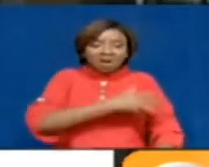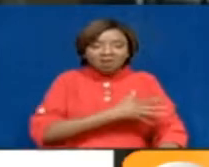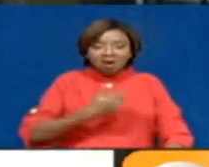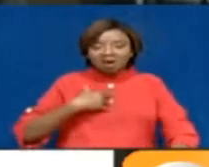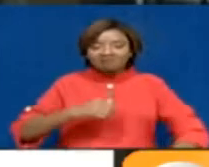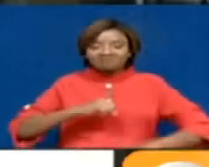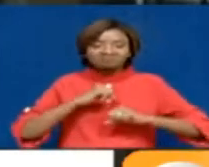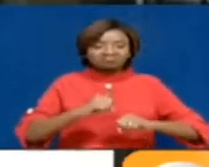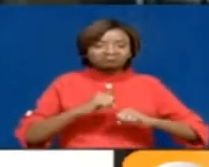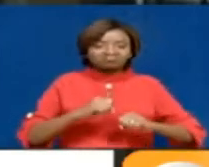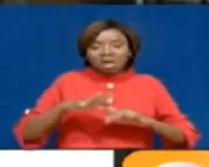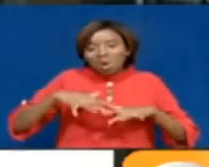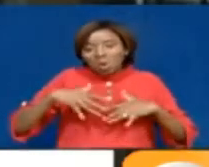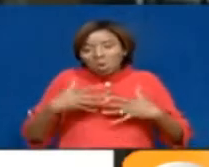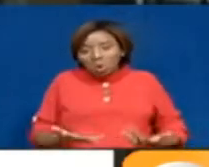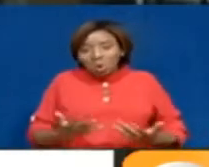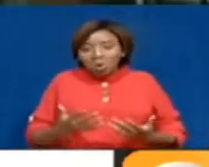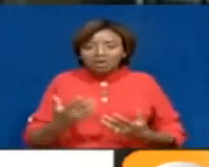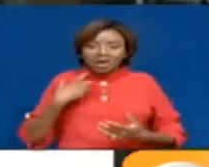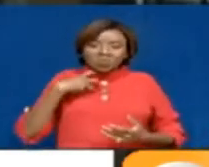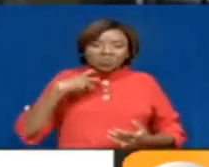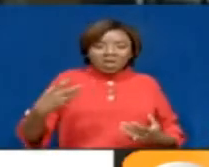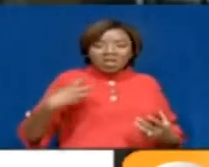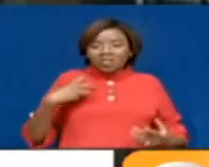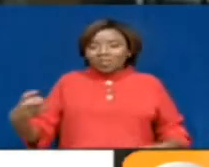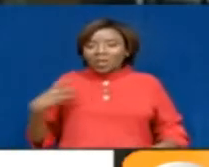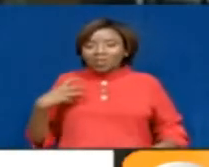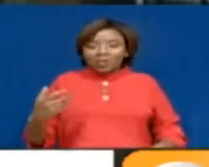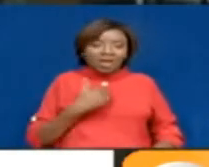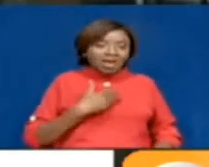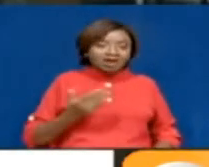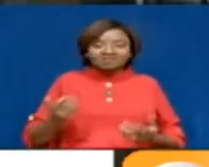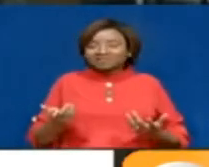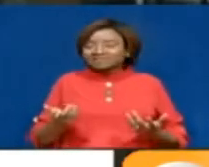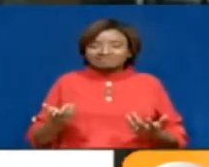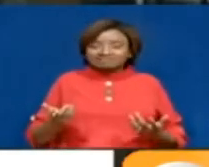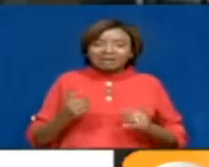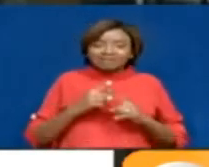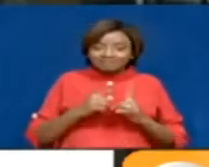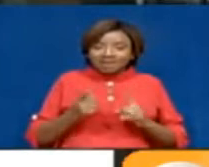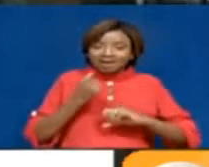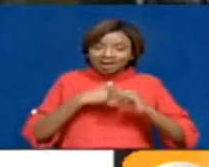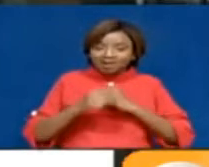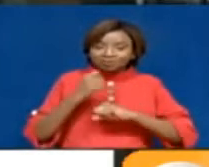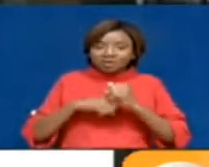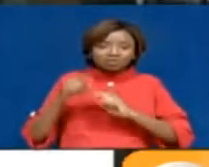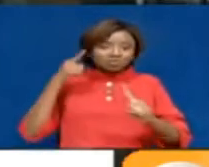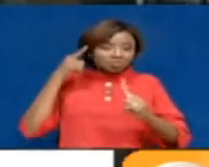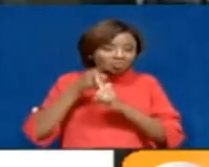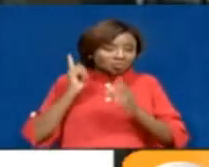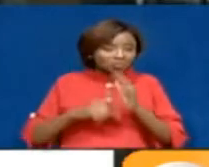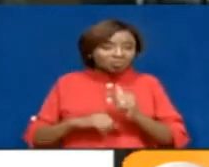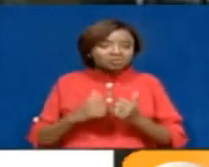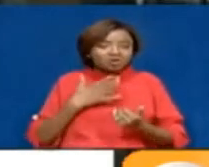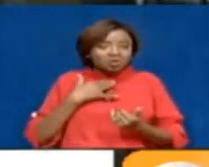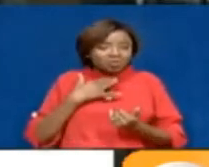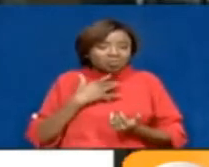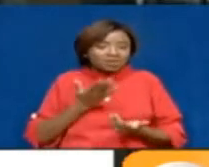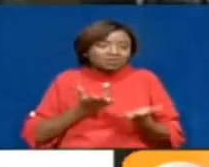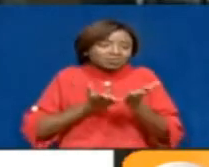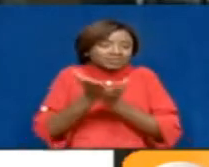the possibilities of amassing wealth or doing business that they will get, but they're doing it truly moved by service. Yeah. When